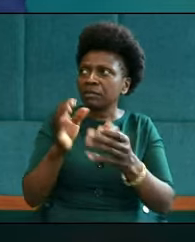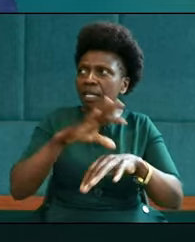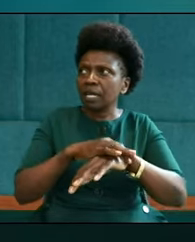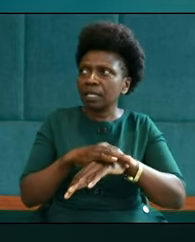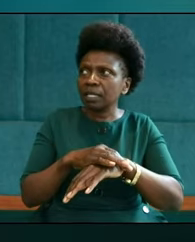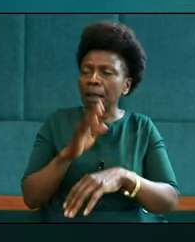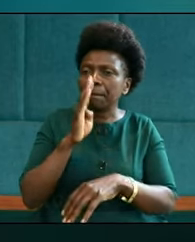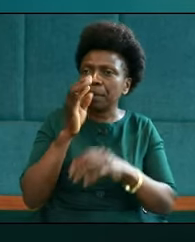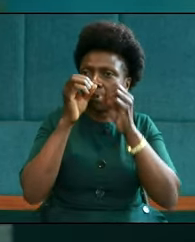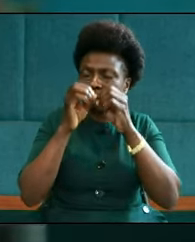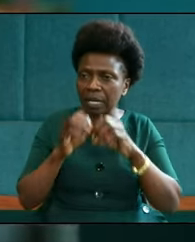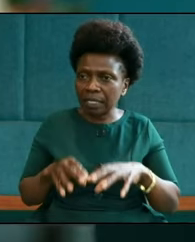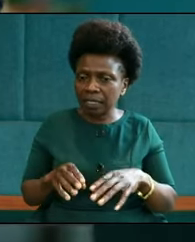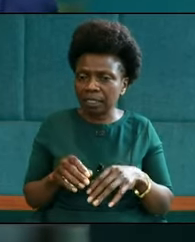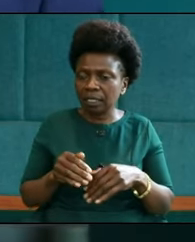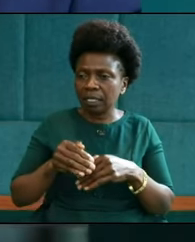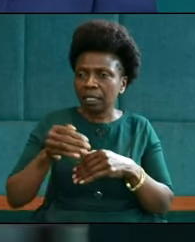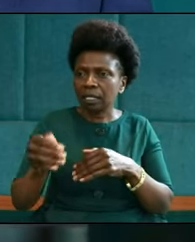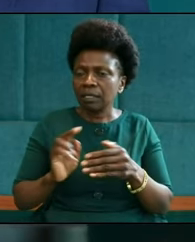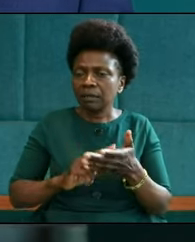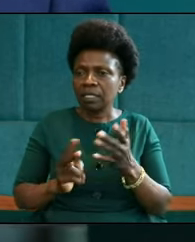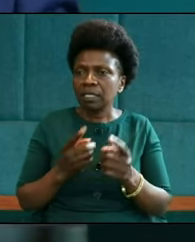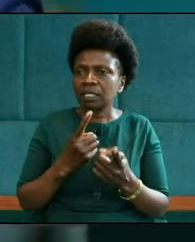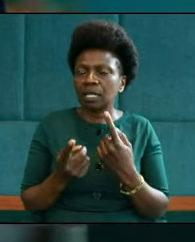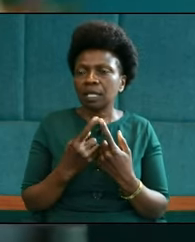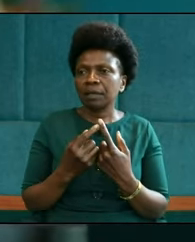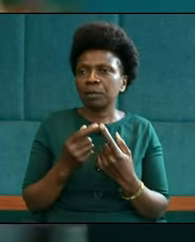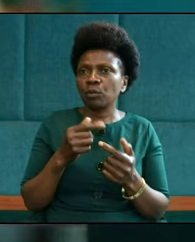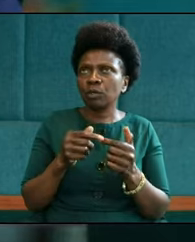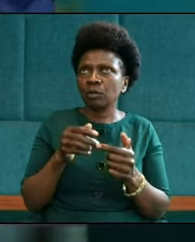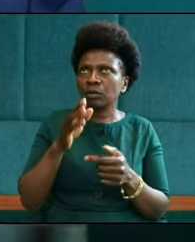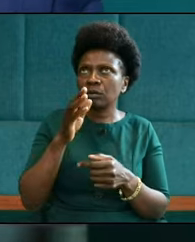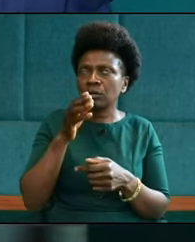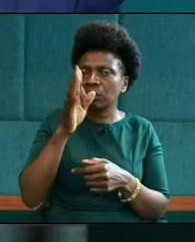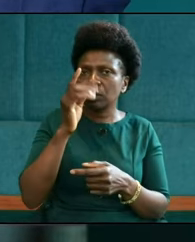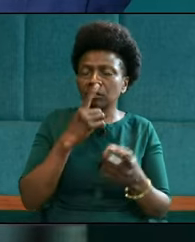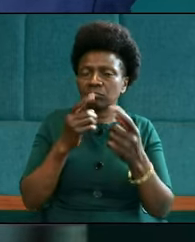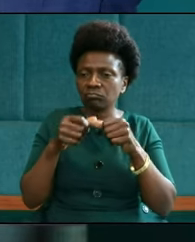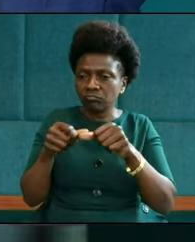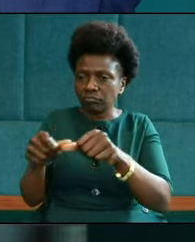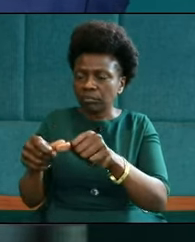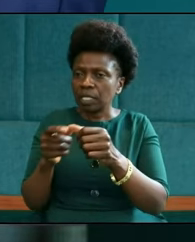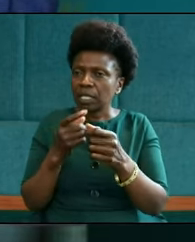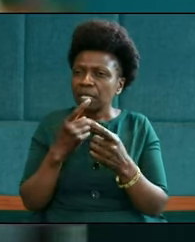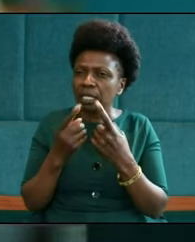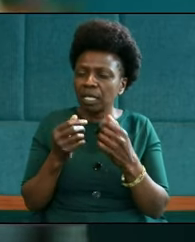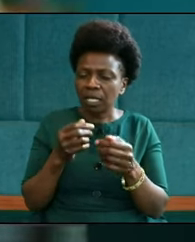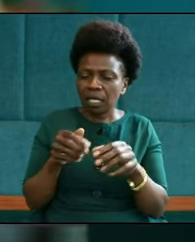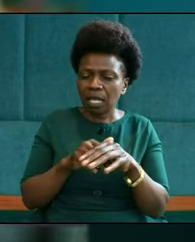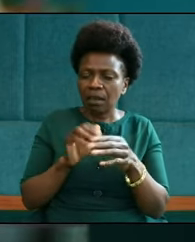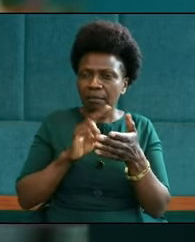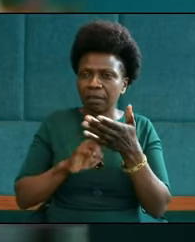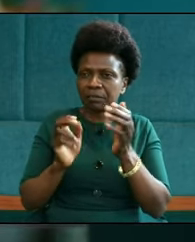be blessed. The next verse is saying, when God is continuing to speak, he said in verse